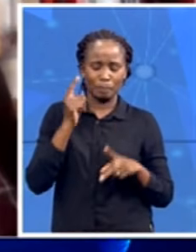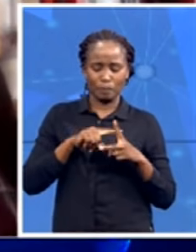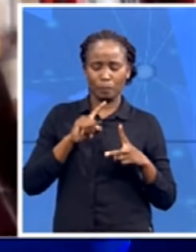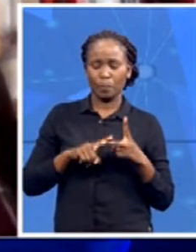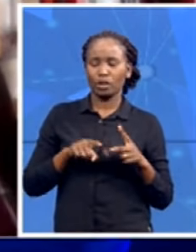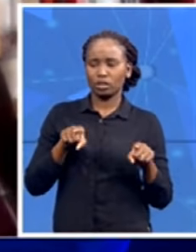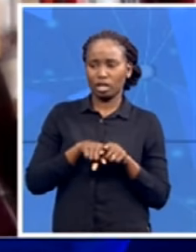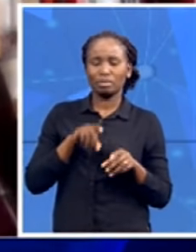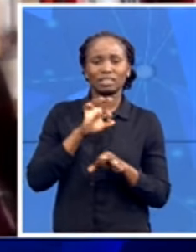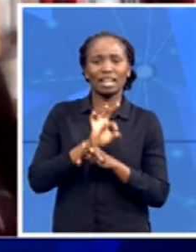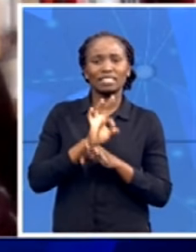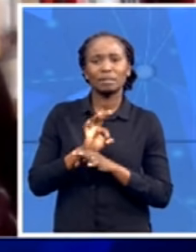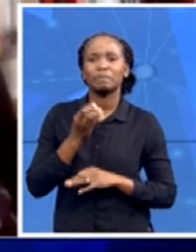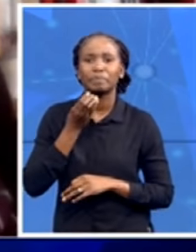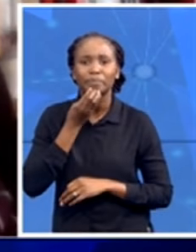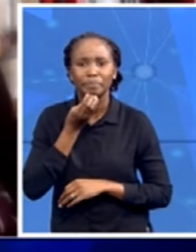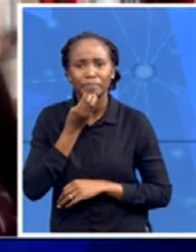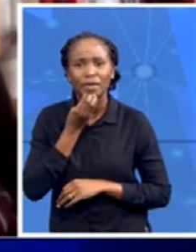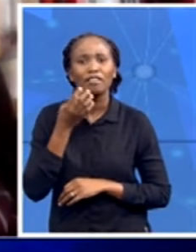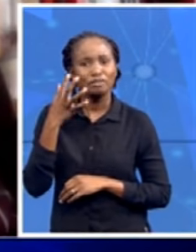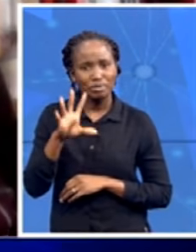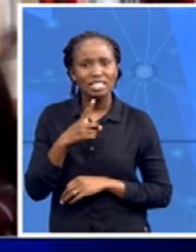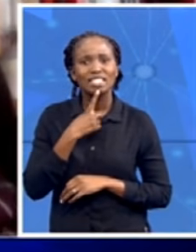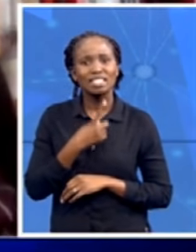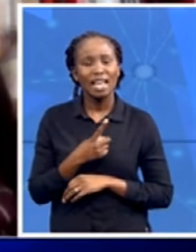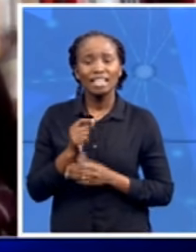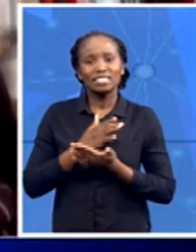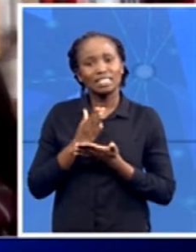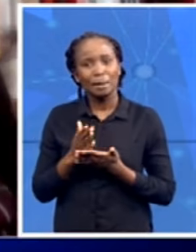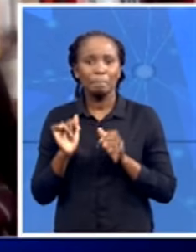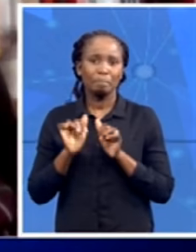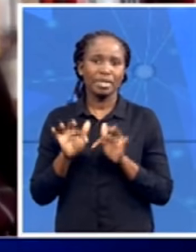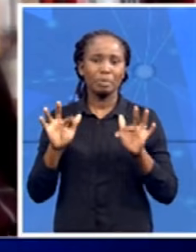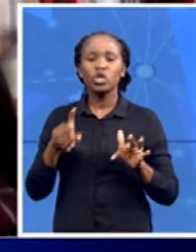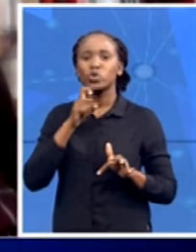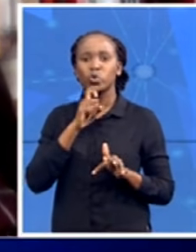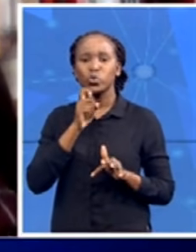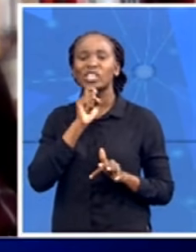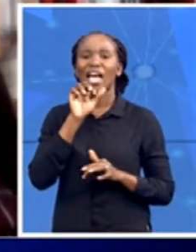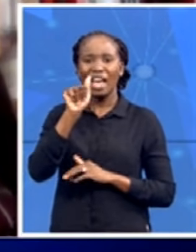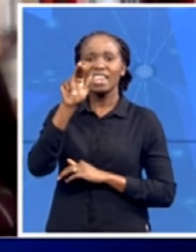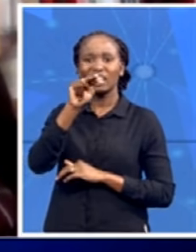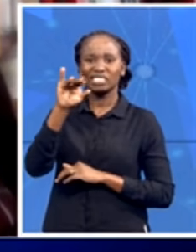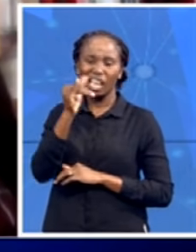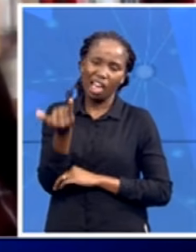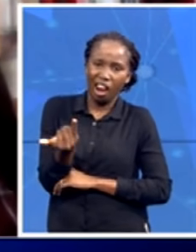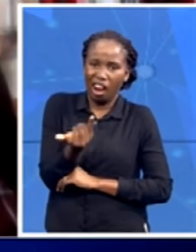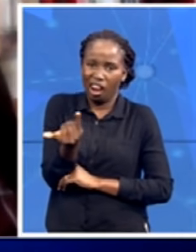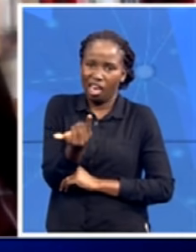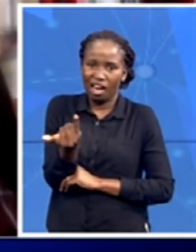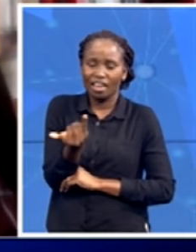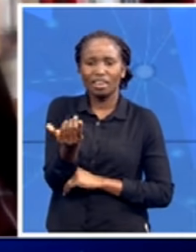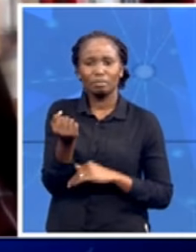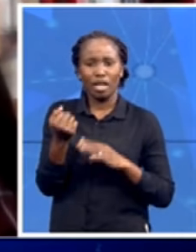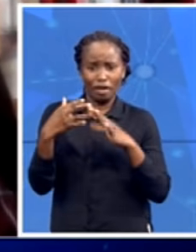that some people want to use the ANC as a vehicle to make ends meet,